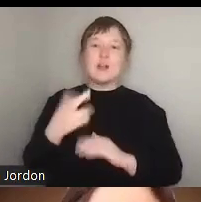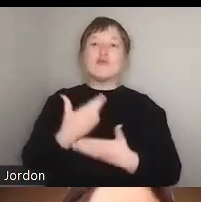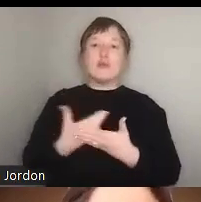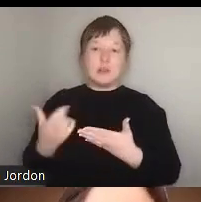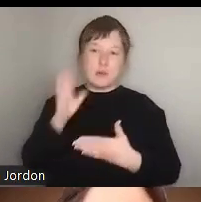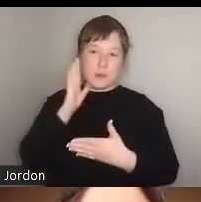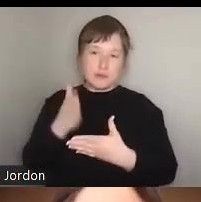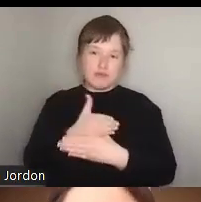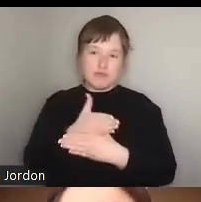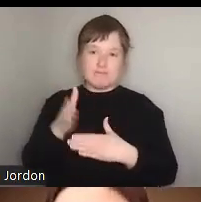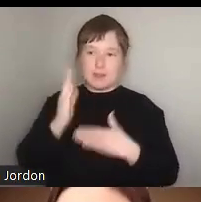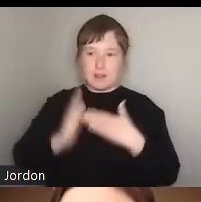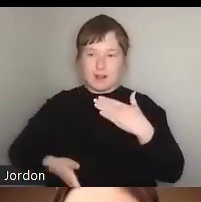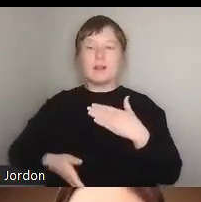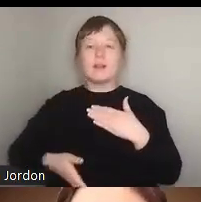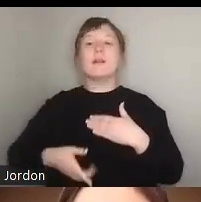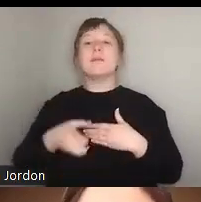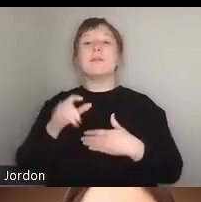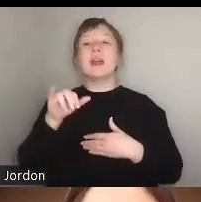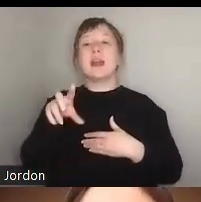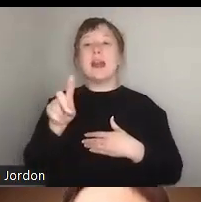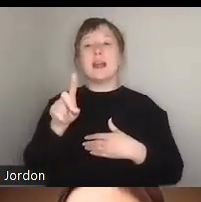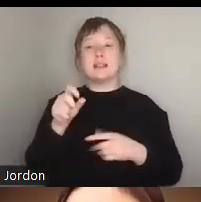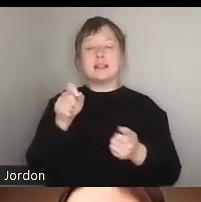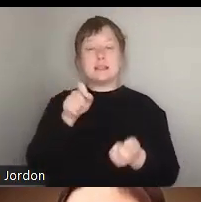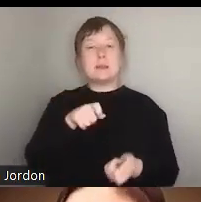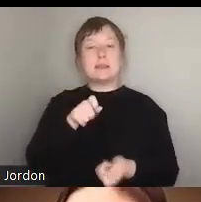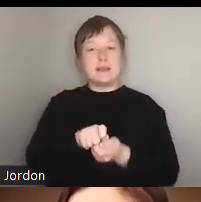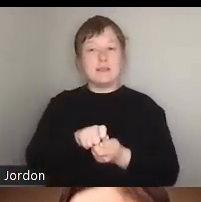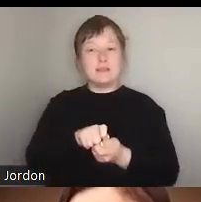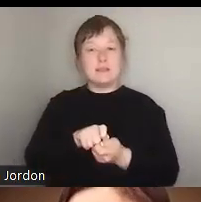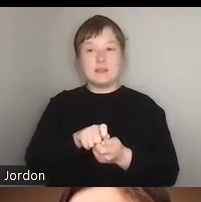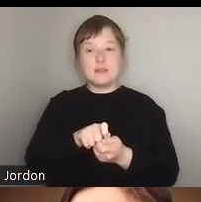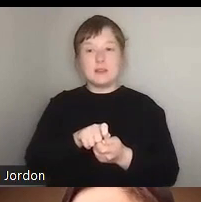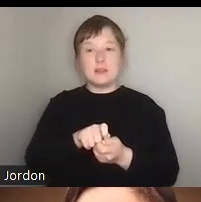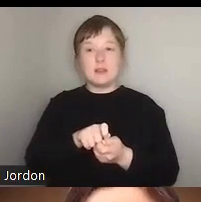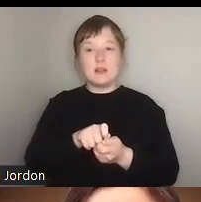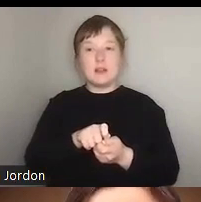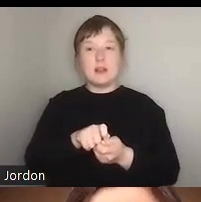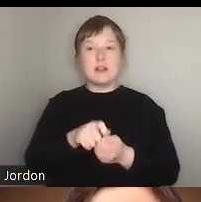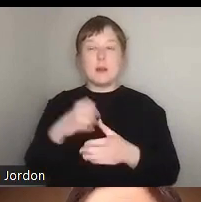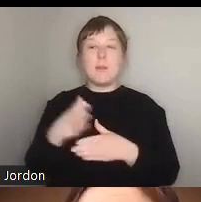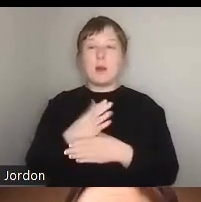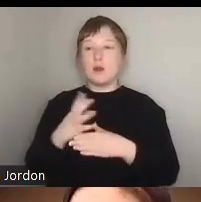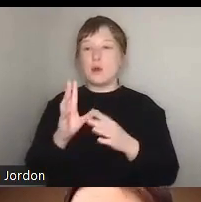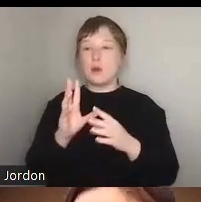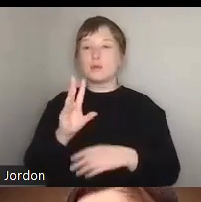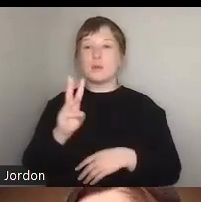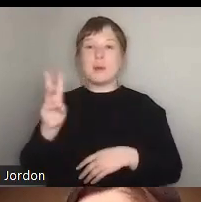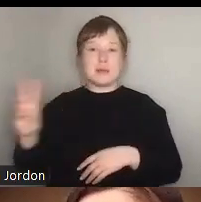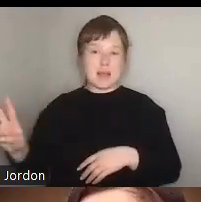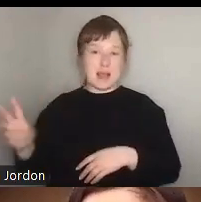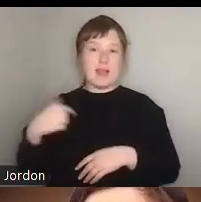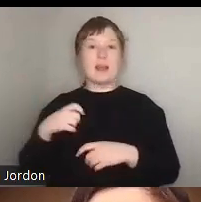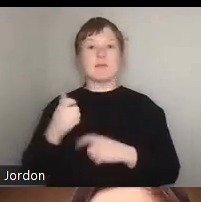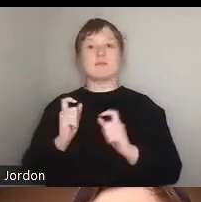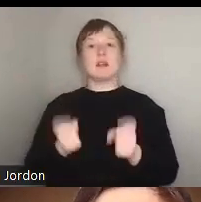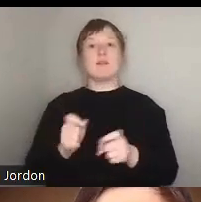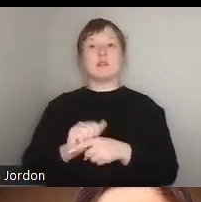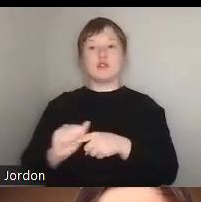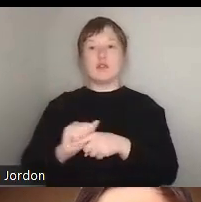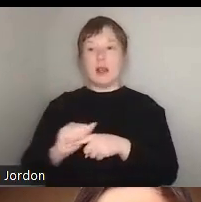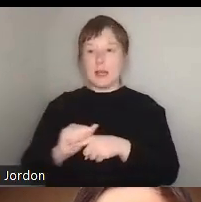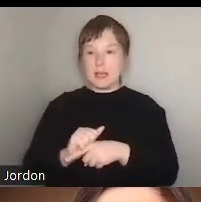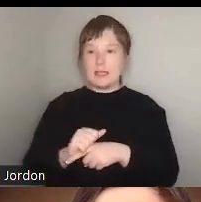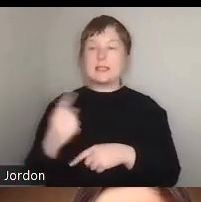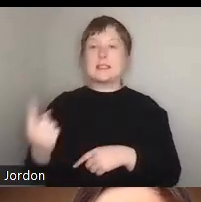end, like an Indiana specific one, there's part on their website where they talk about they can give people training on this. They are